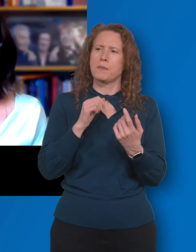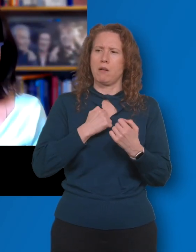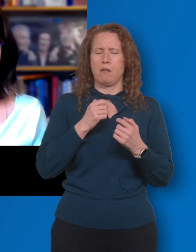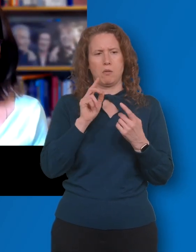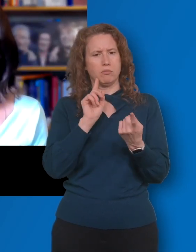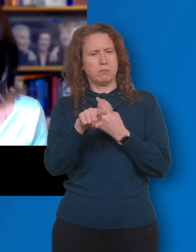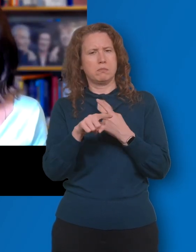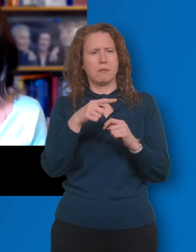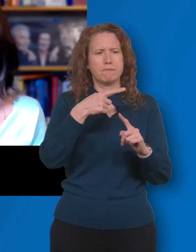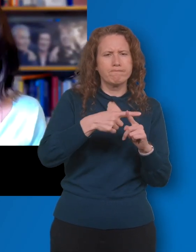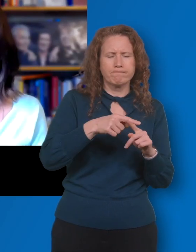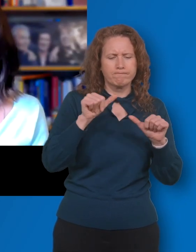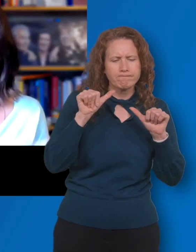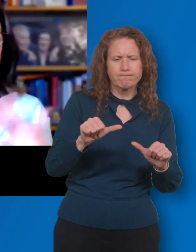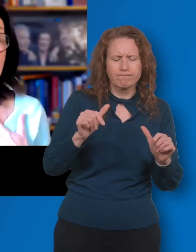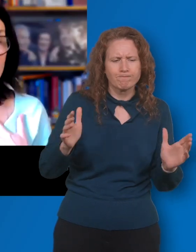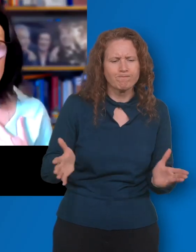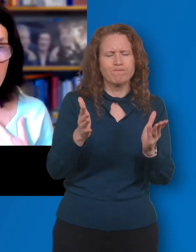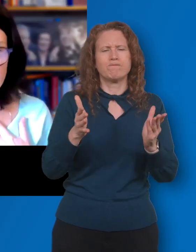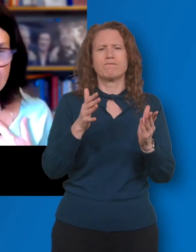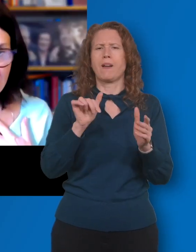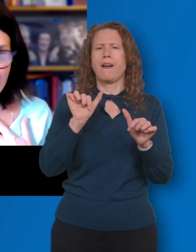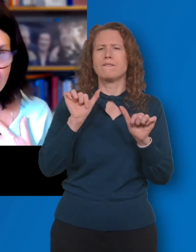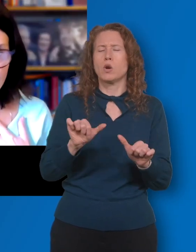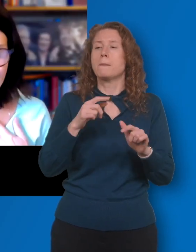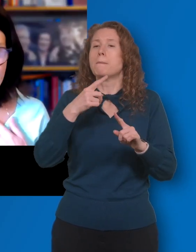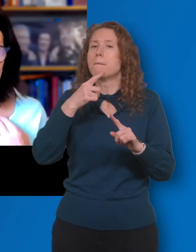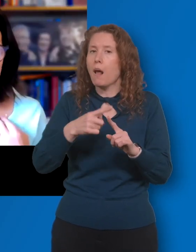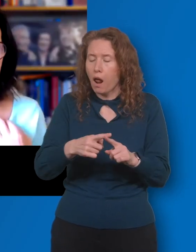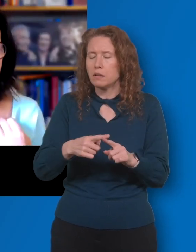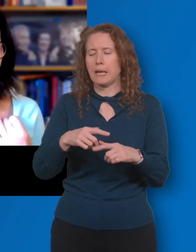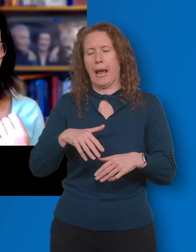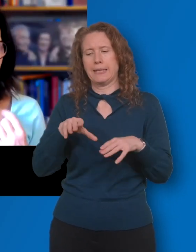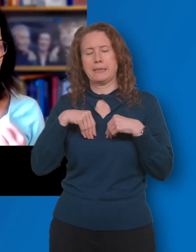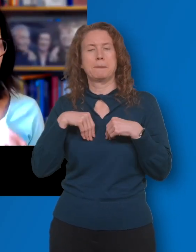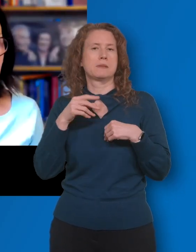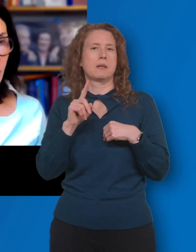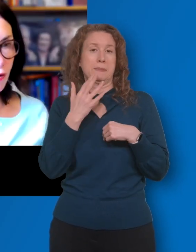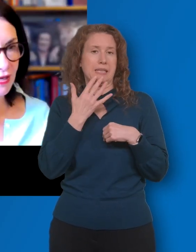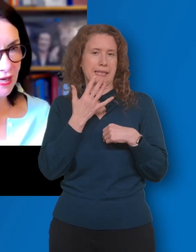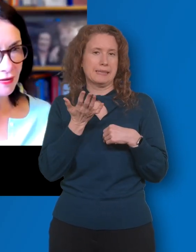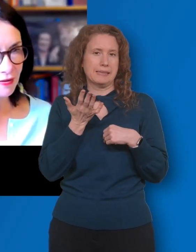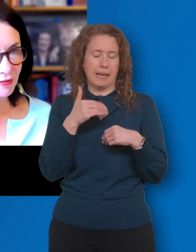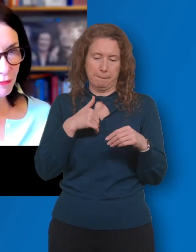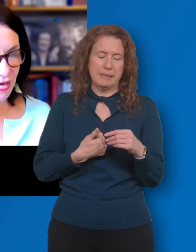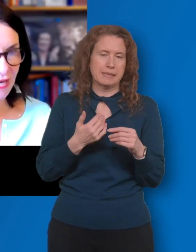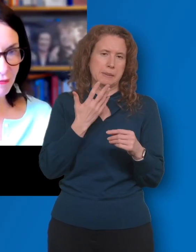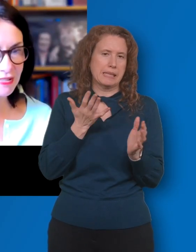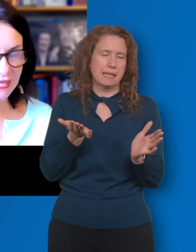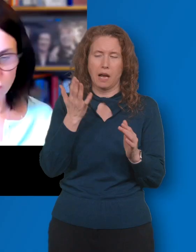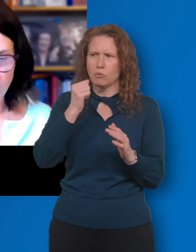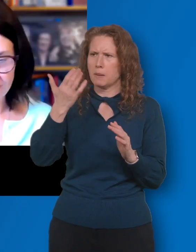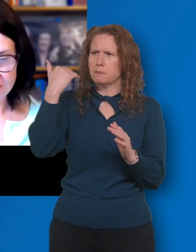validation, and also admitting to some mistakes, right? I remember, early on when